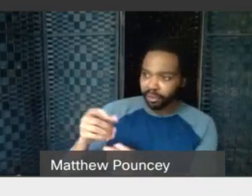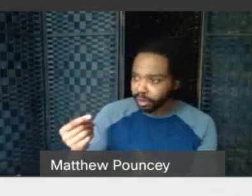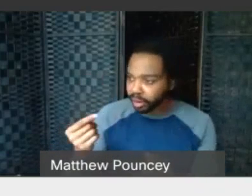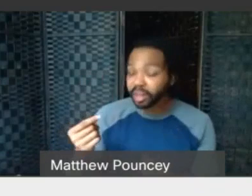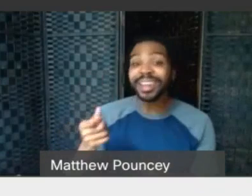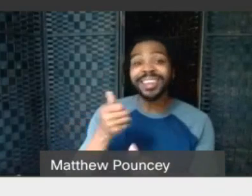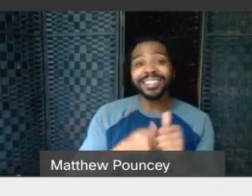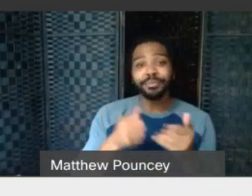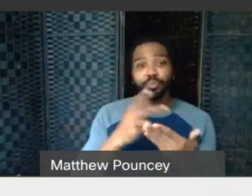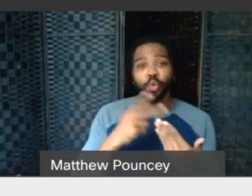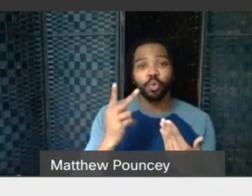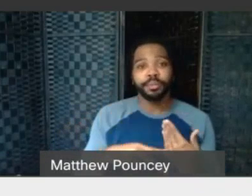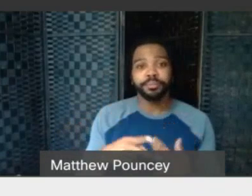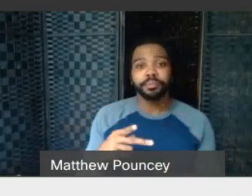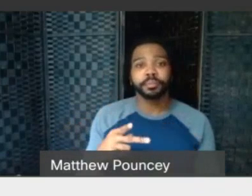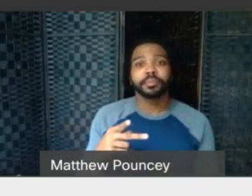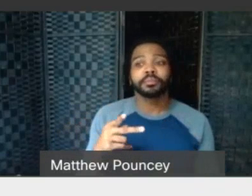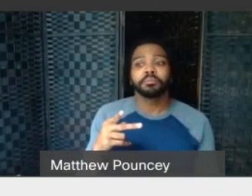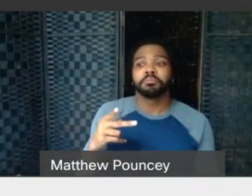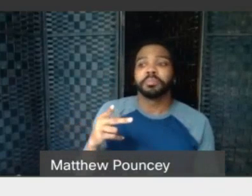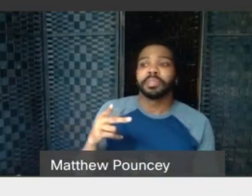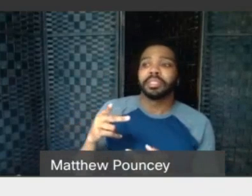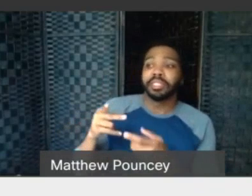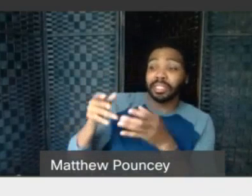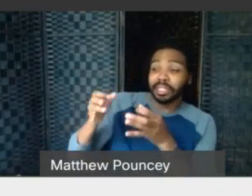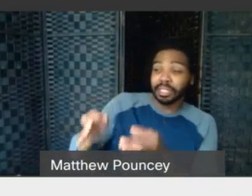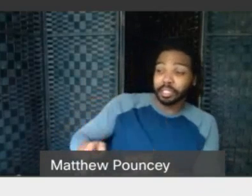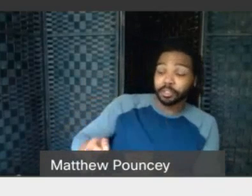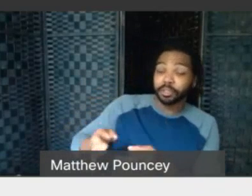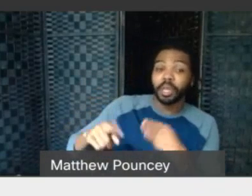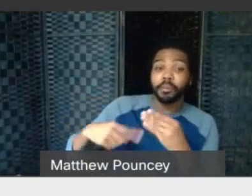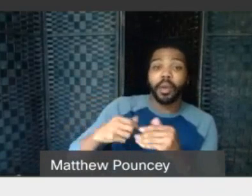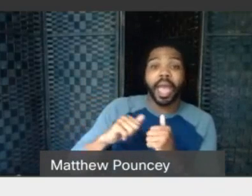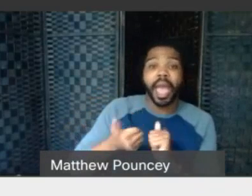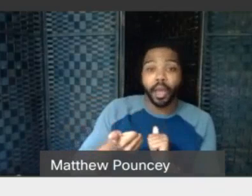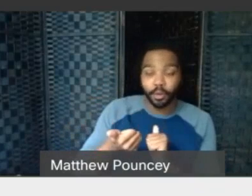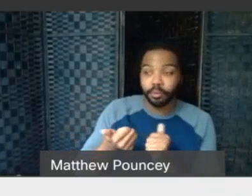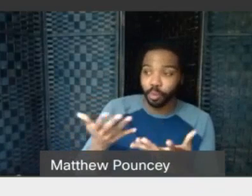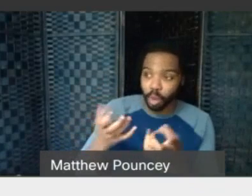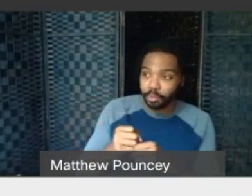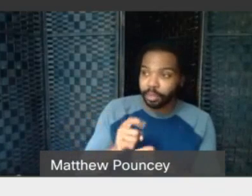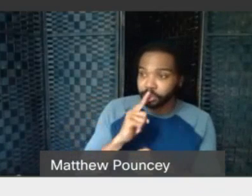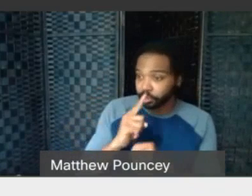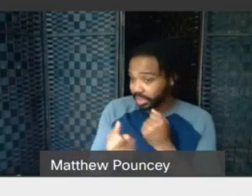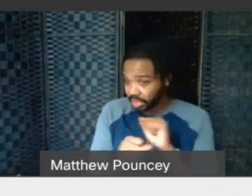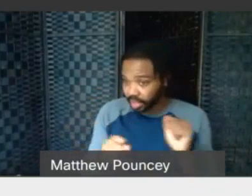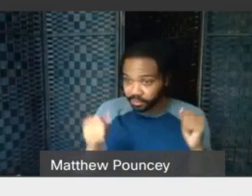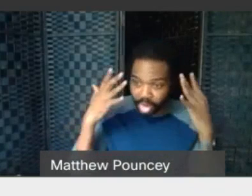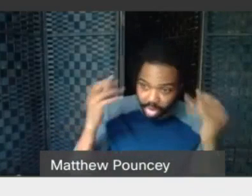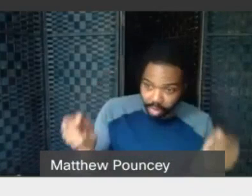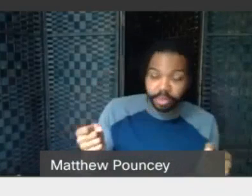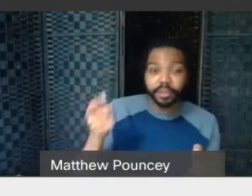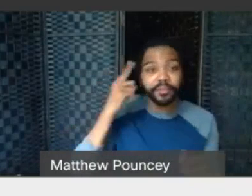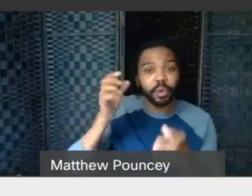each program's decisions about how they ensure the health and safety of the people they support